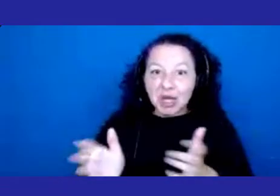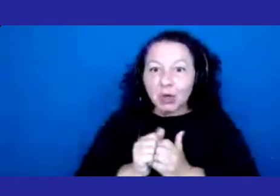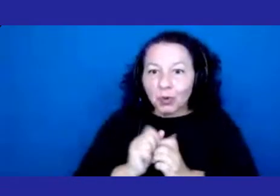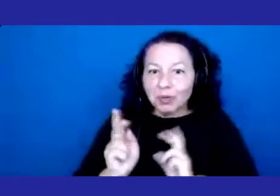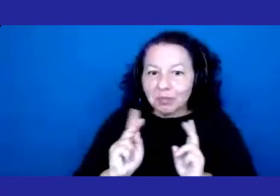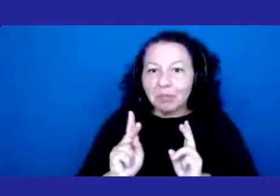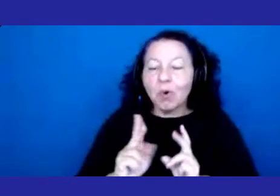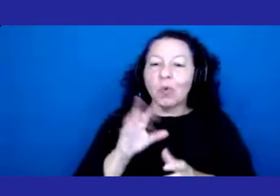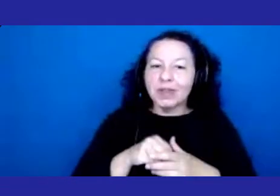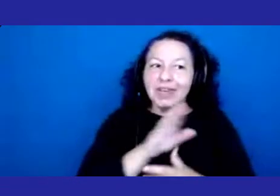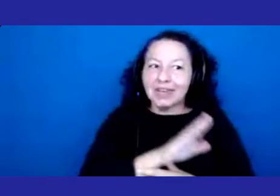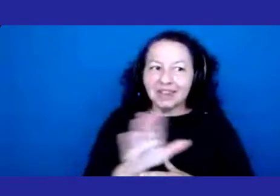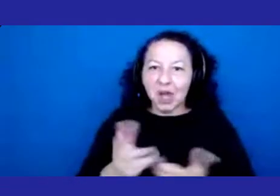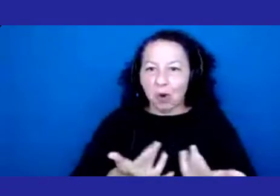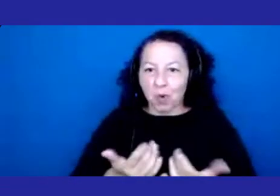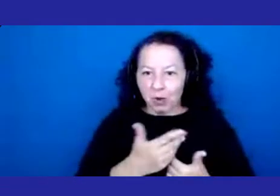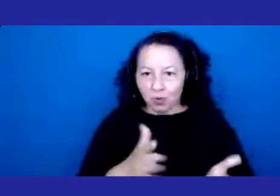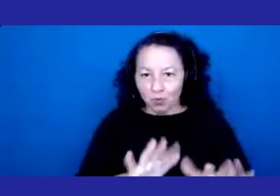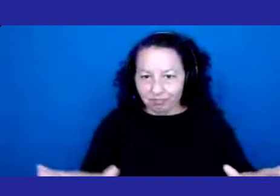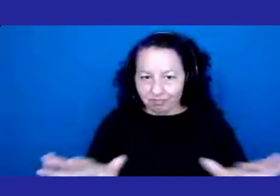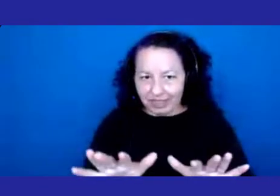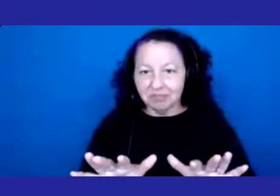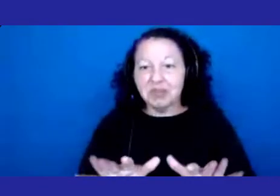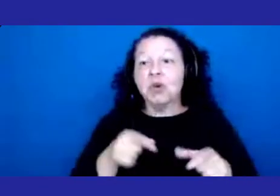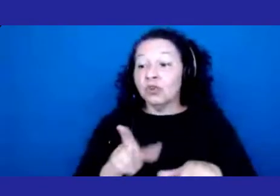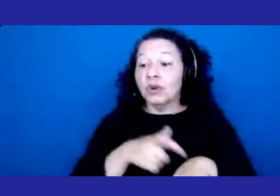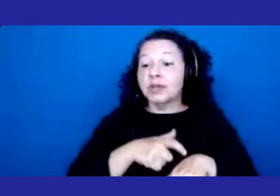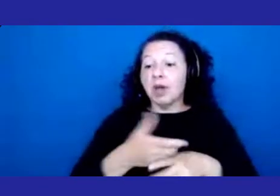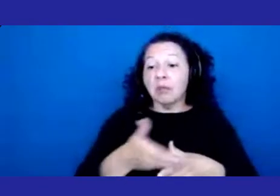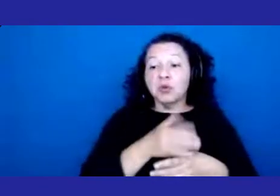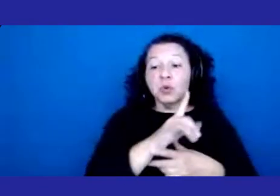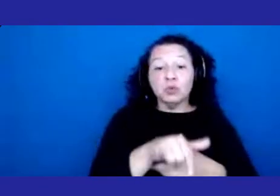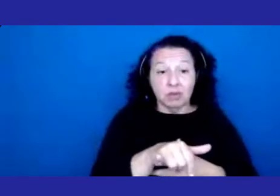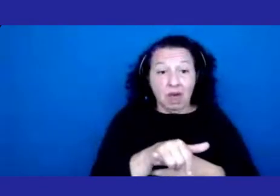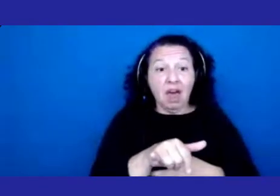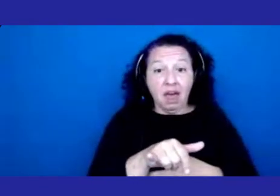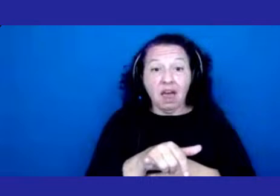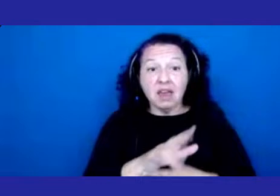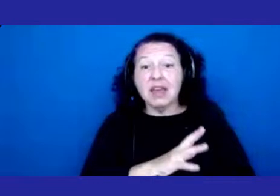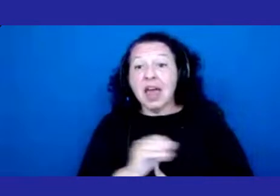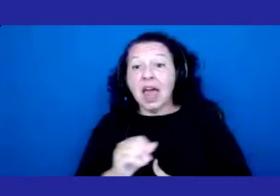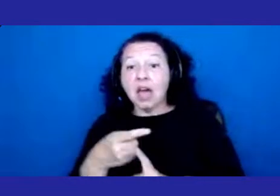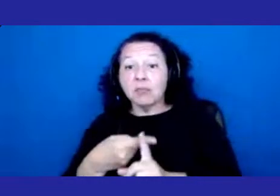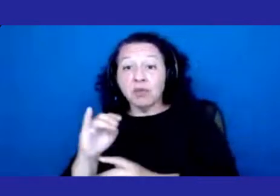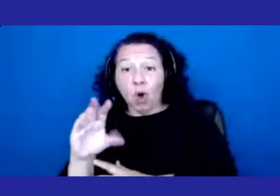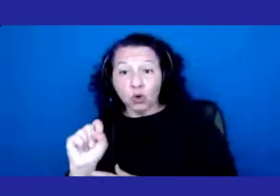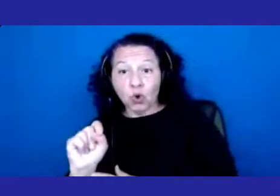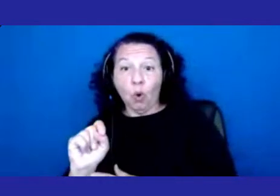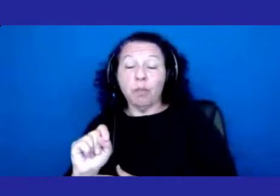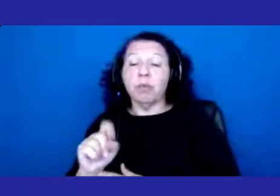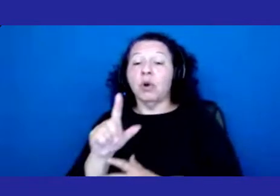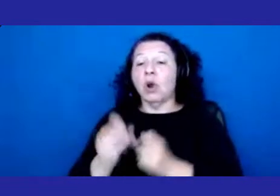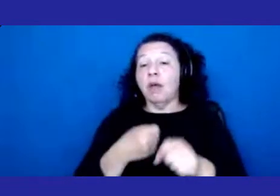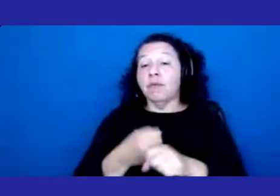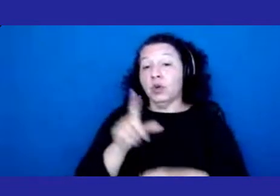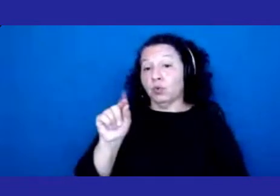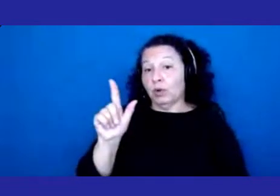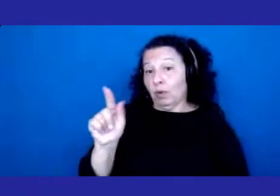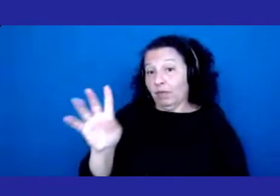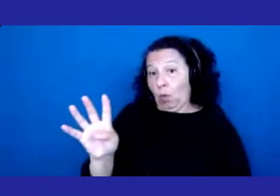rooms. And so during the time between July and October of 2024,